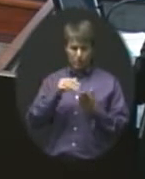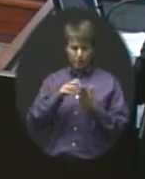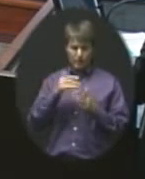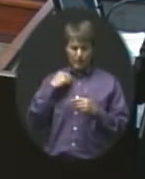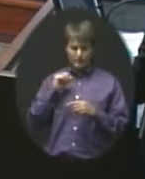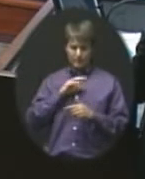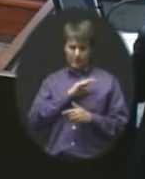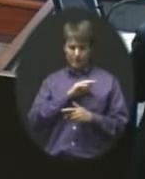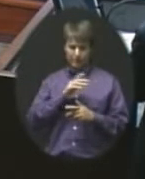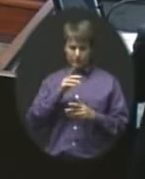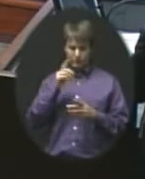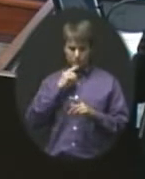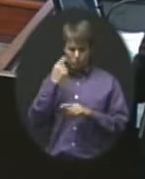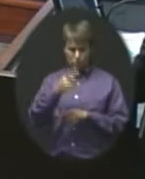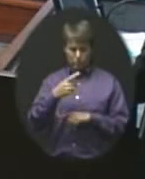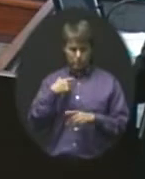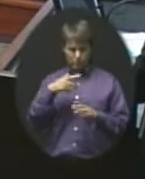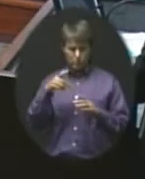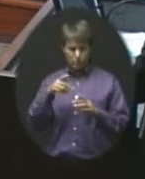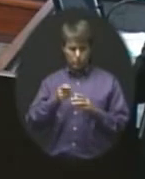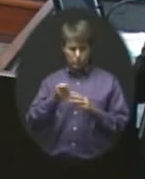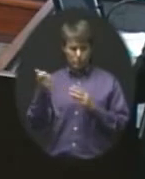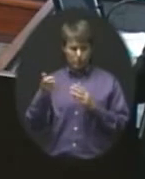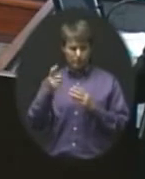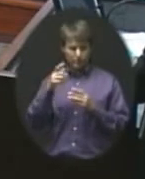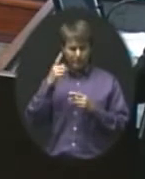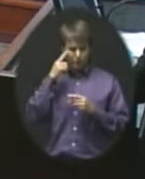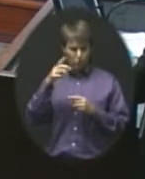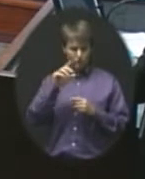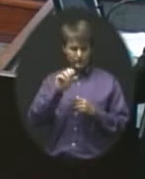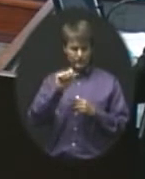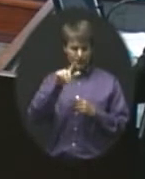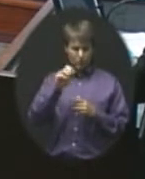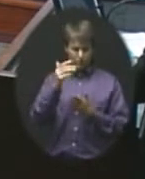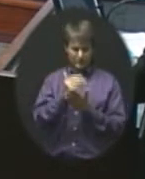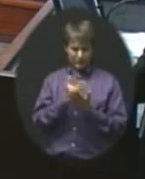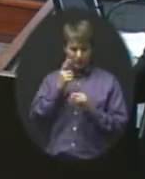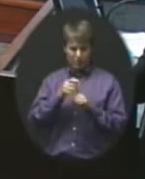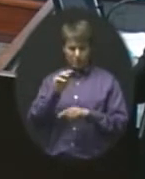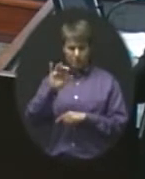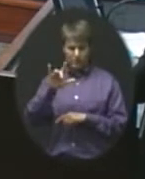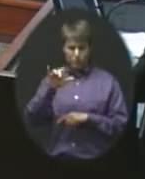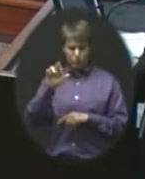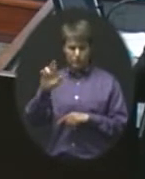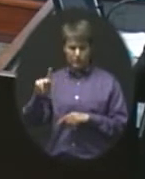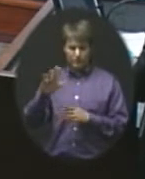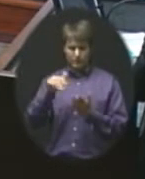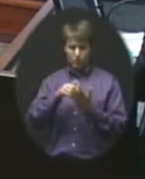sale listing of the Mill Creek Center property complex. Second.